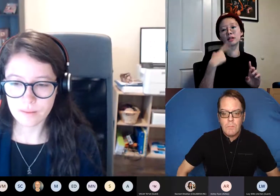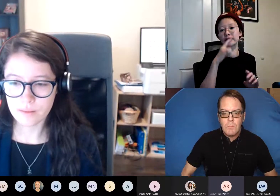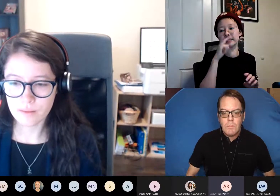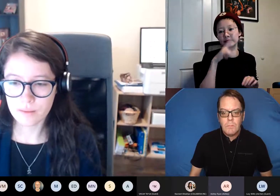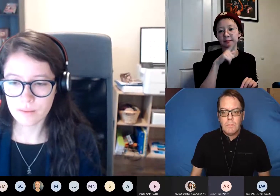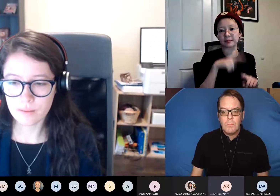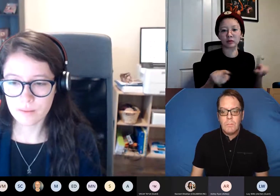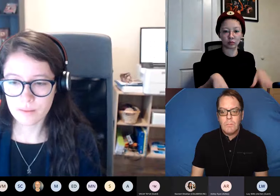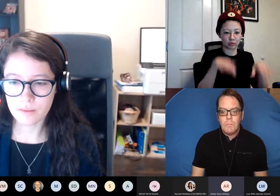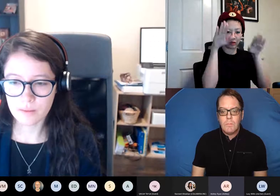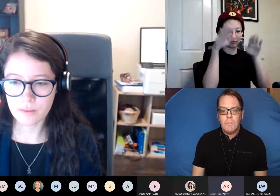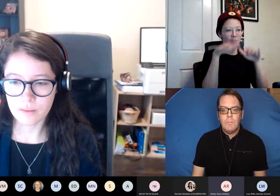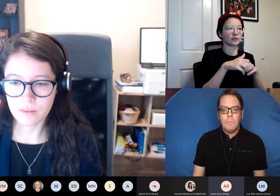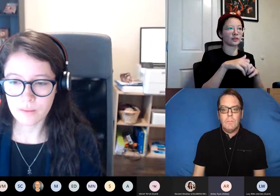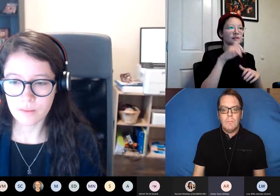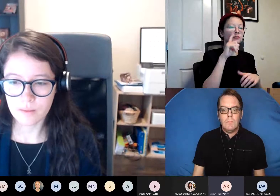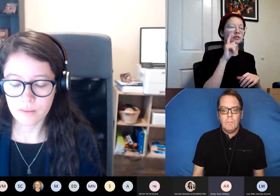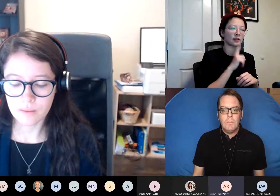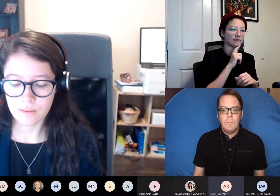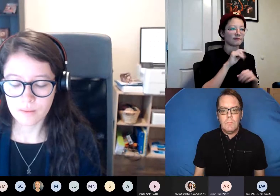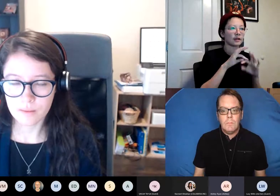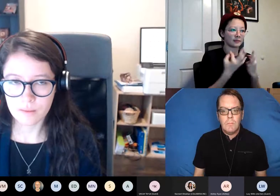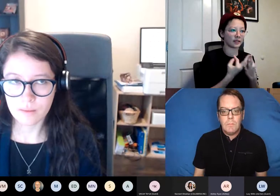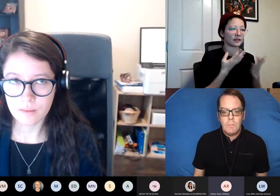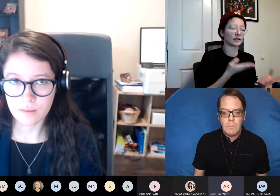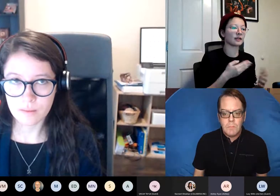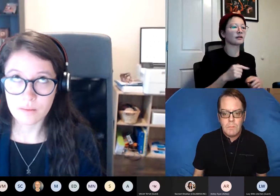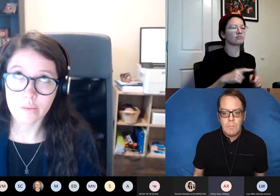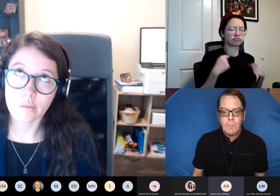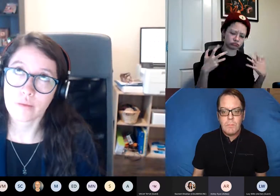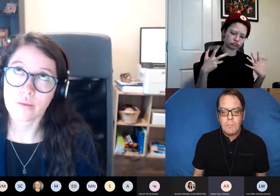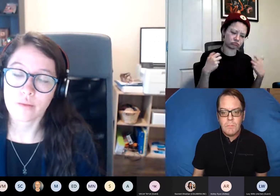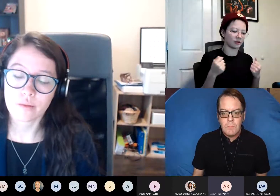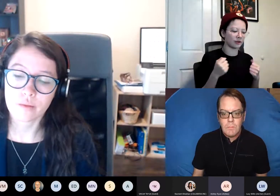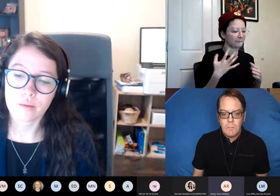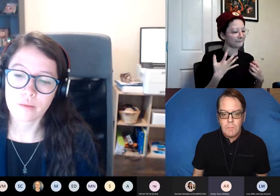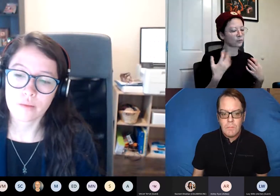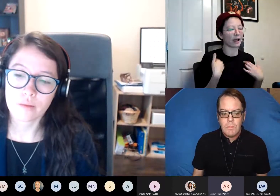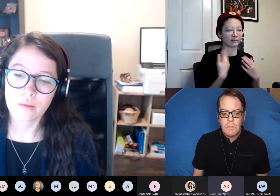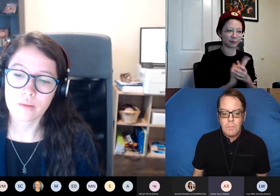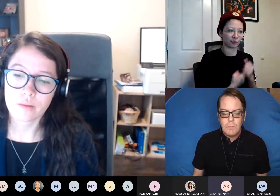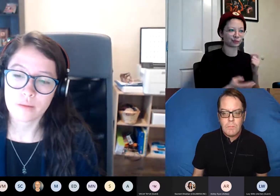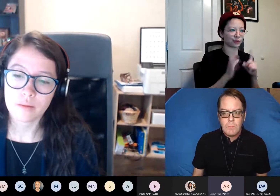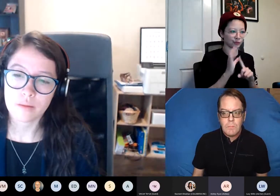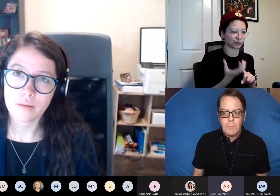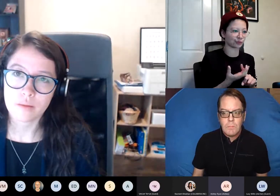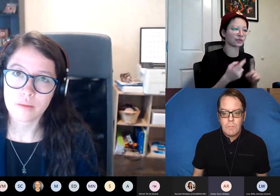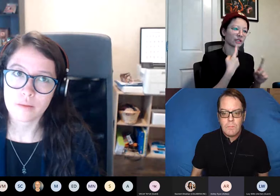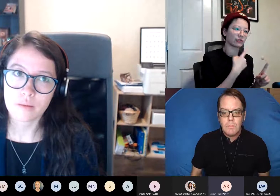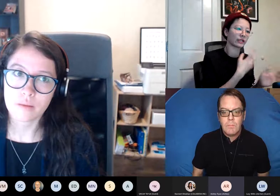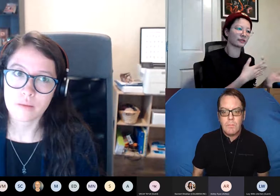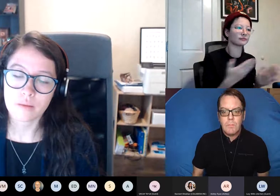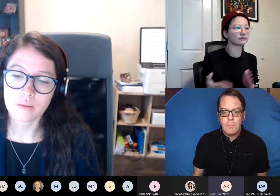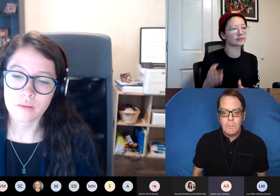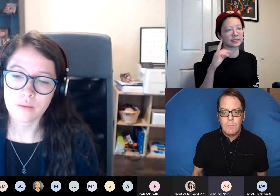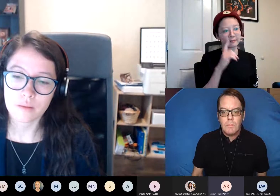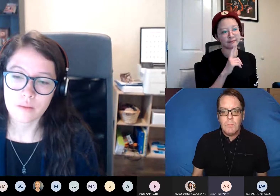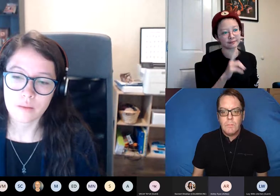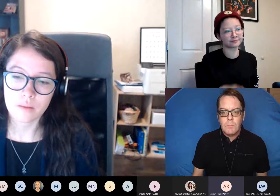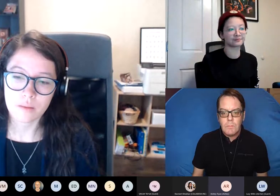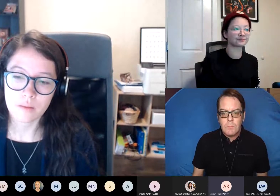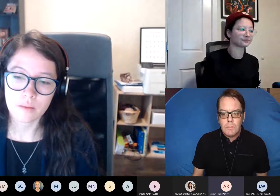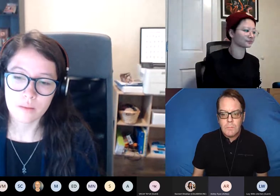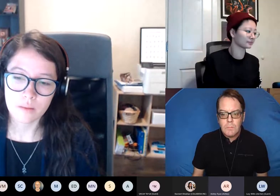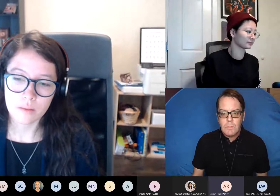community who are children of deaf adults. These are hearing individuals who grew up with either one or two deaf parents